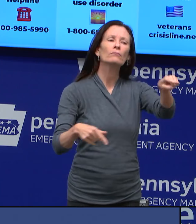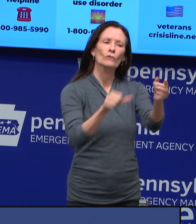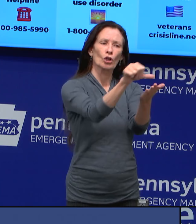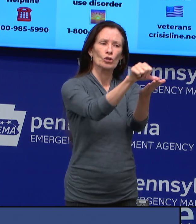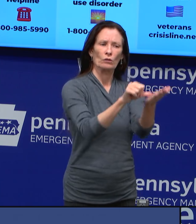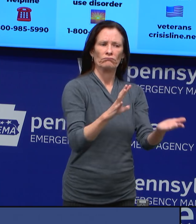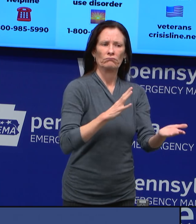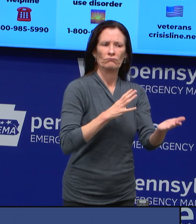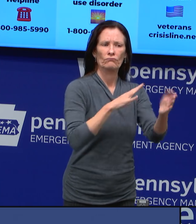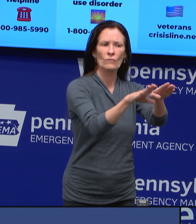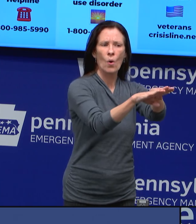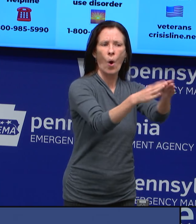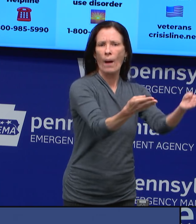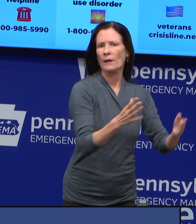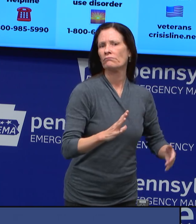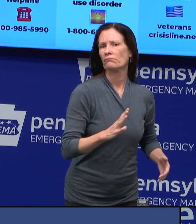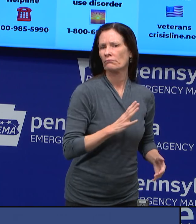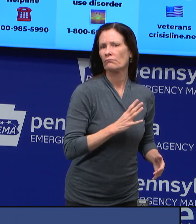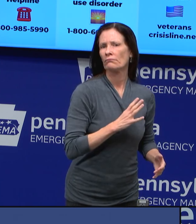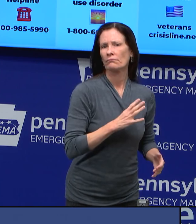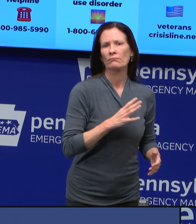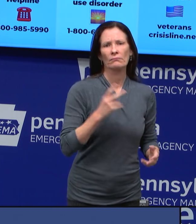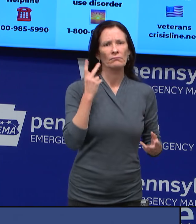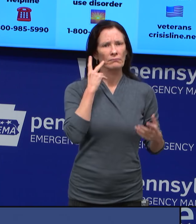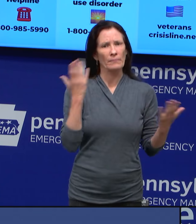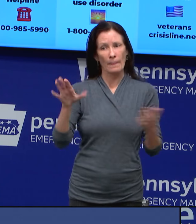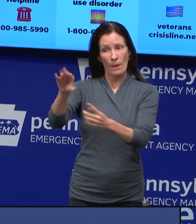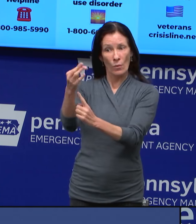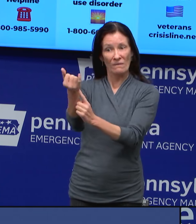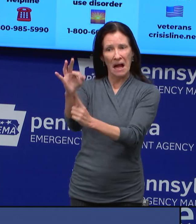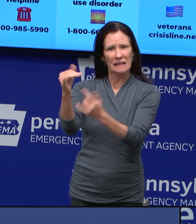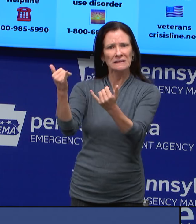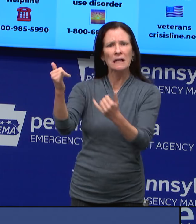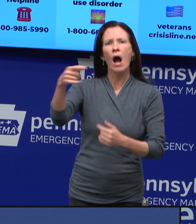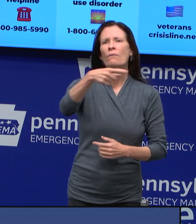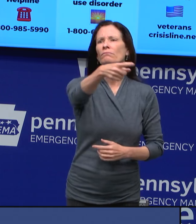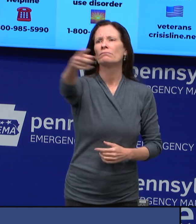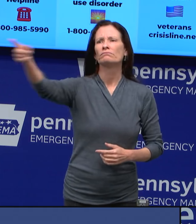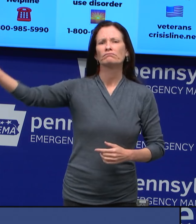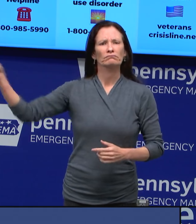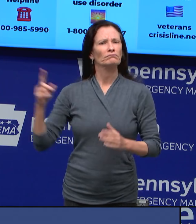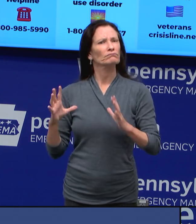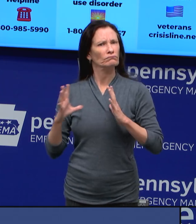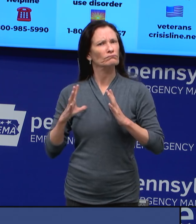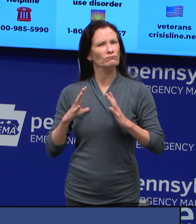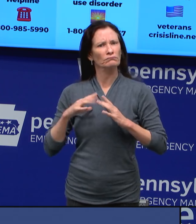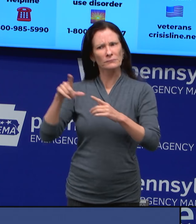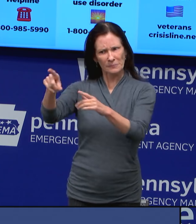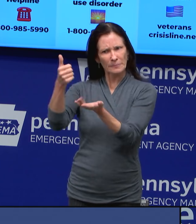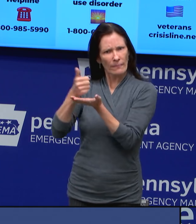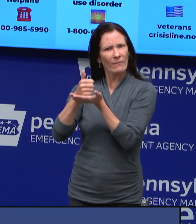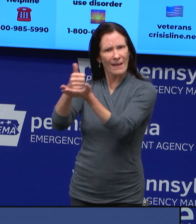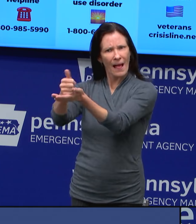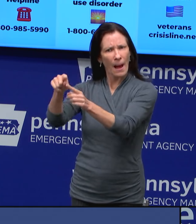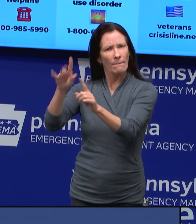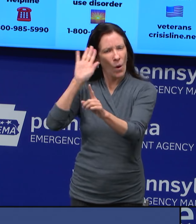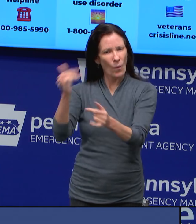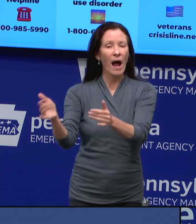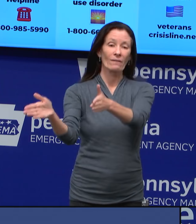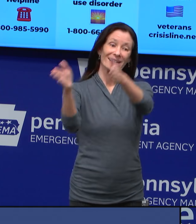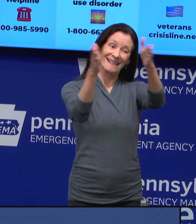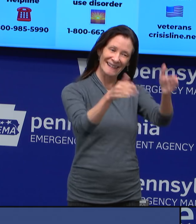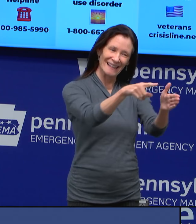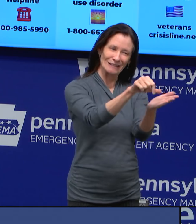to COVID-19 can get it. This guidance puts forth ways for hospitals and ambulatory surgical